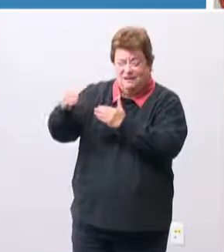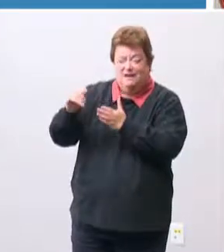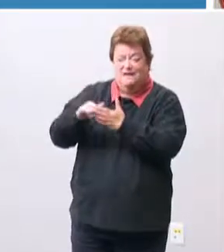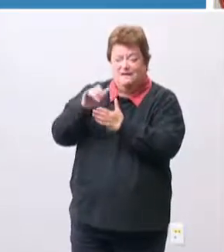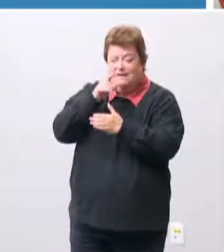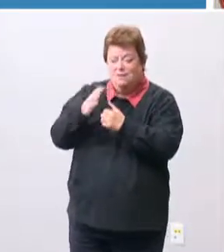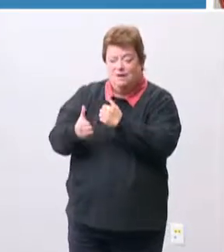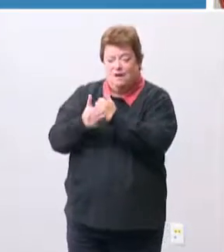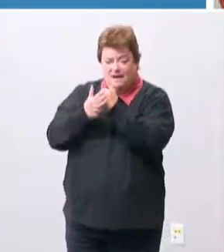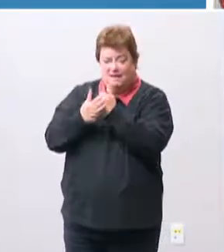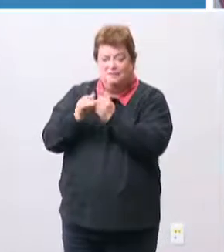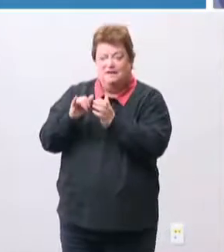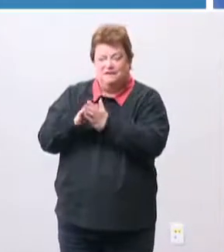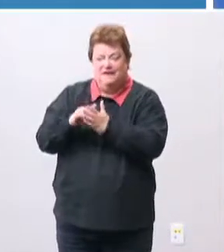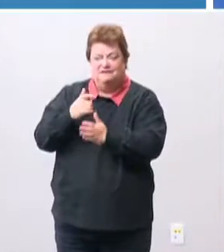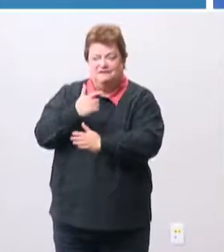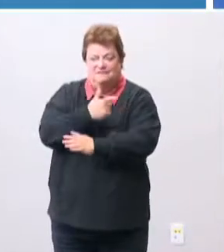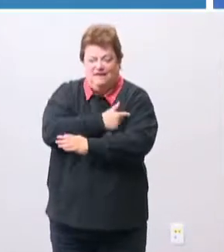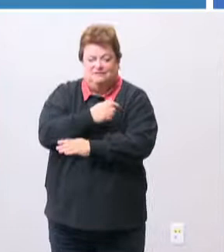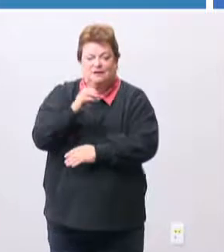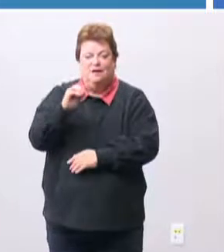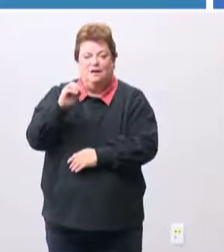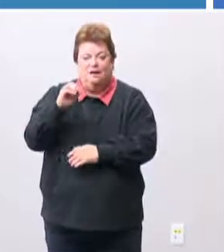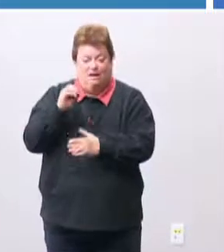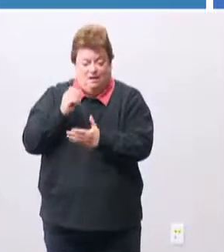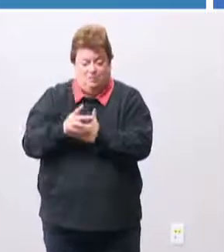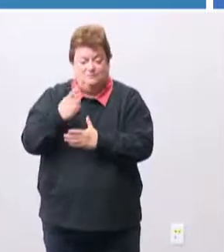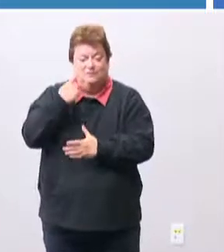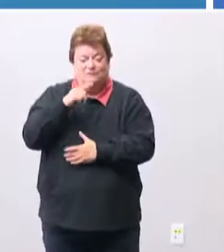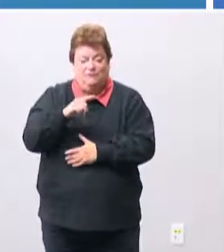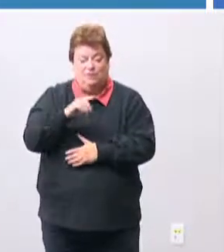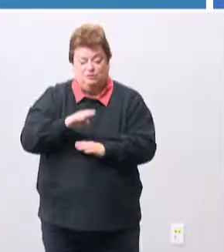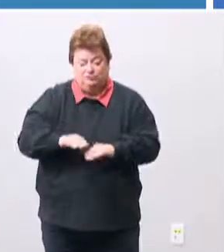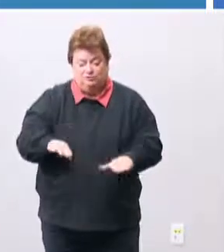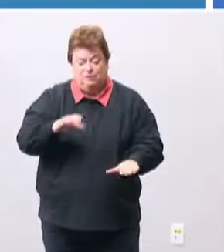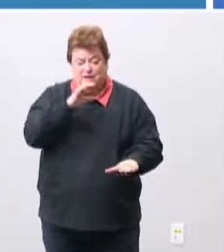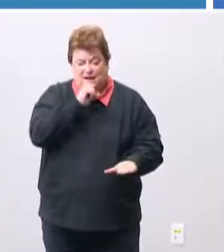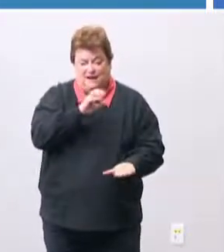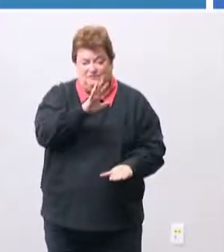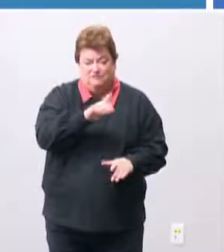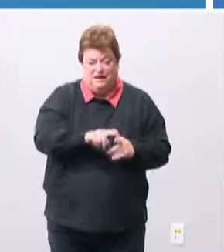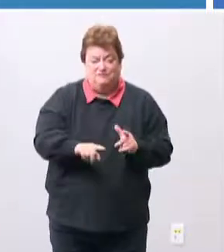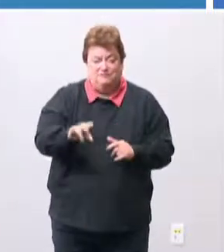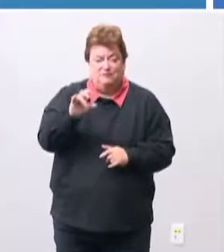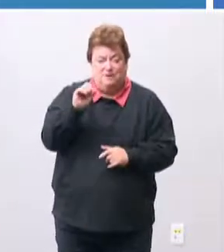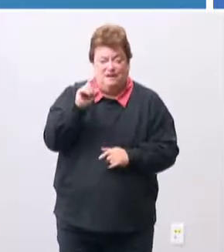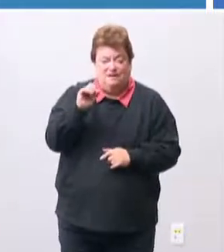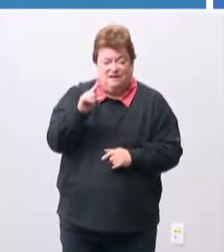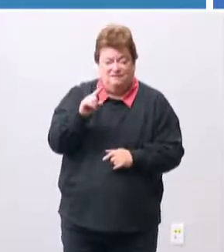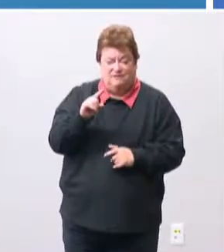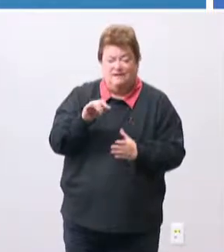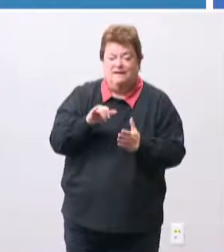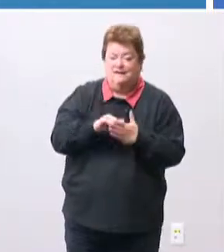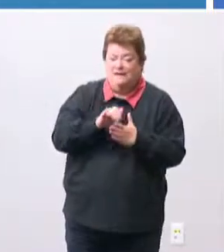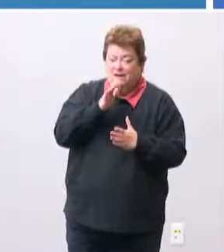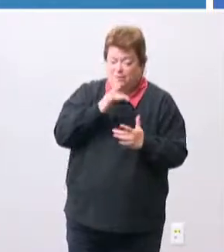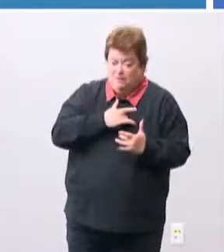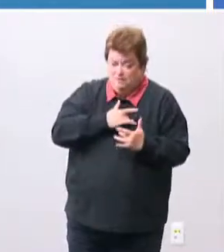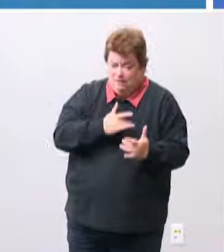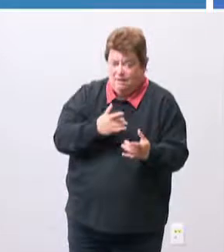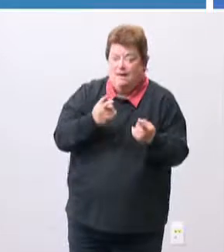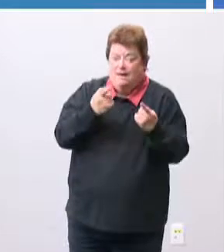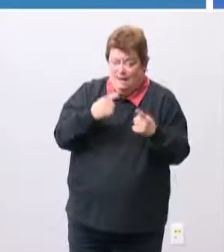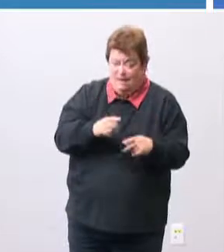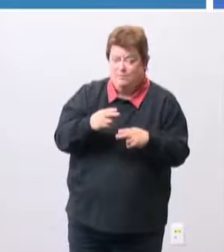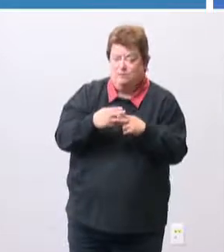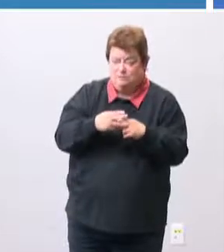our progress, which is vaccine approval for children 5 through 11 years old. This is likely to come very soon. When it